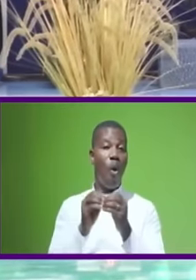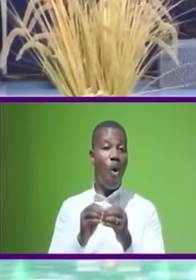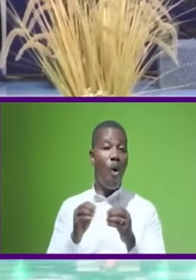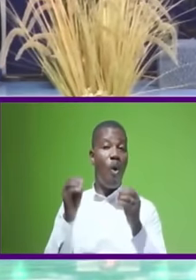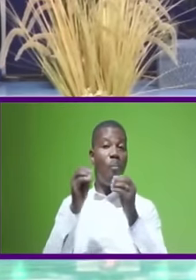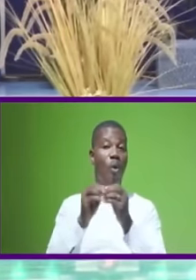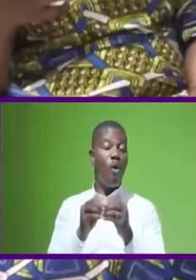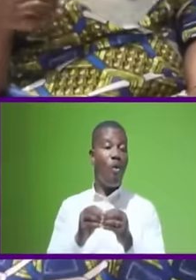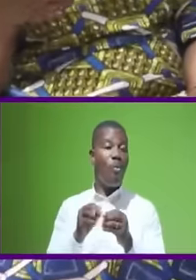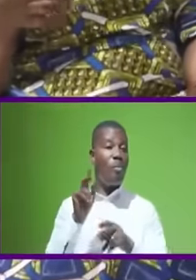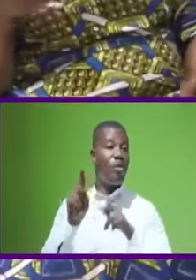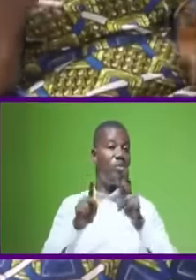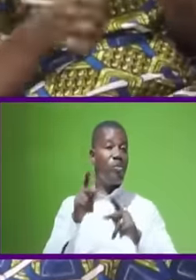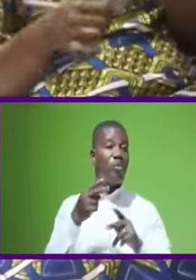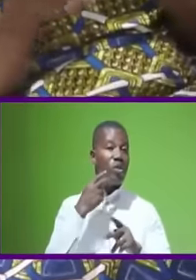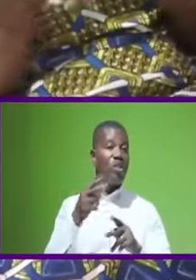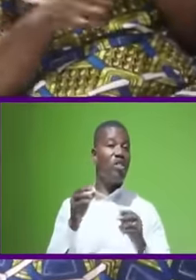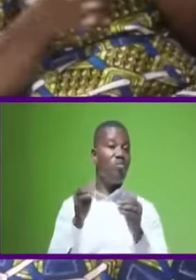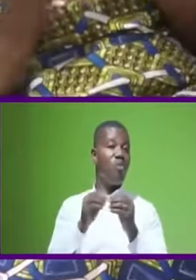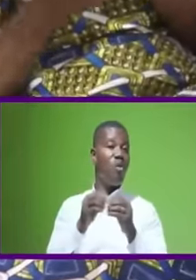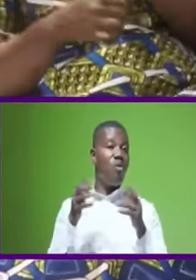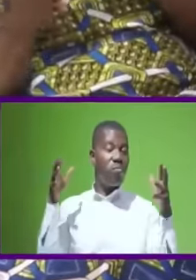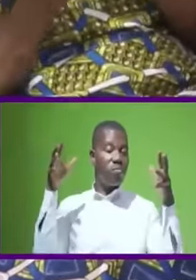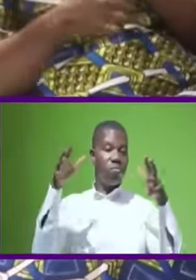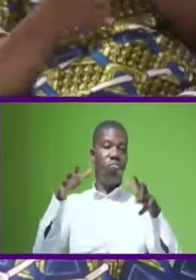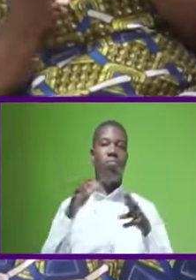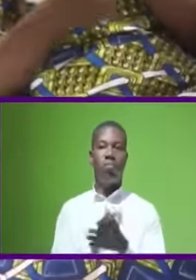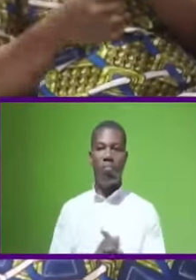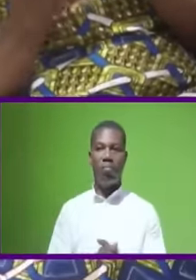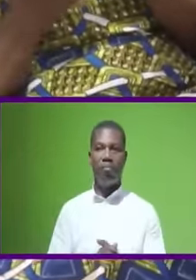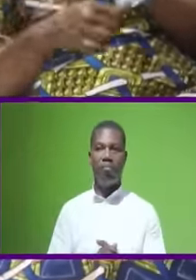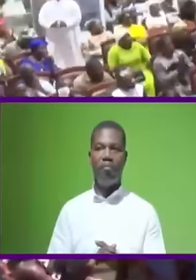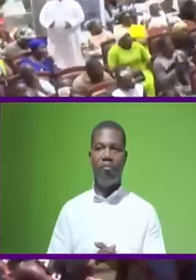will see the multitudes and the masses.